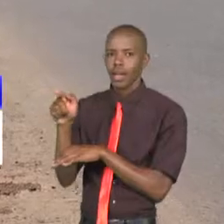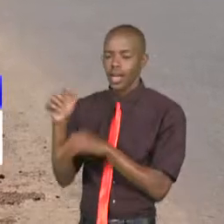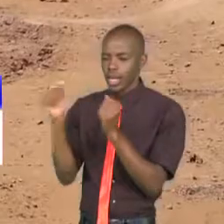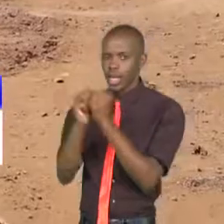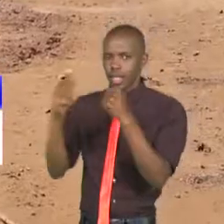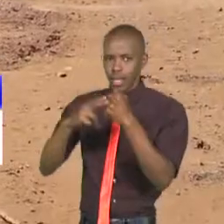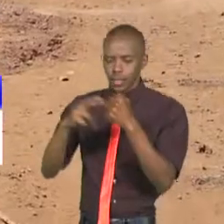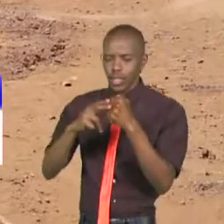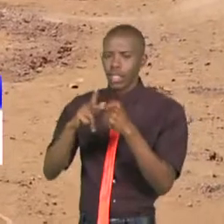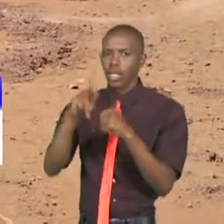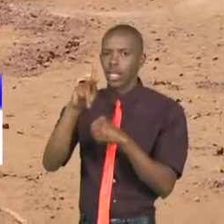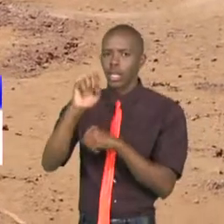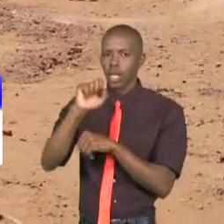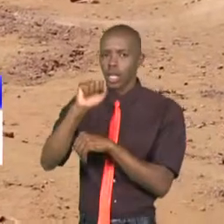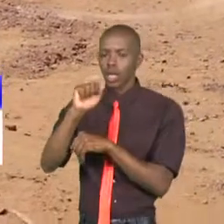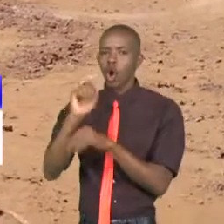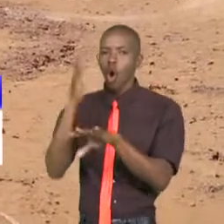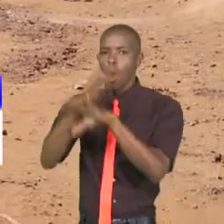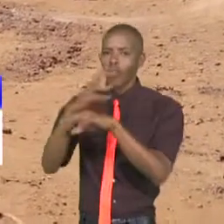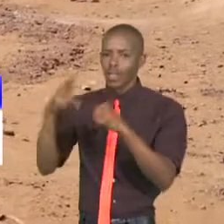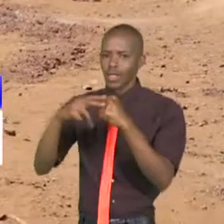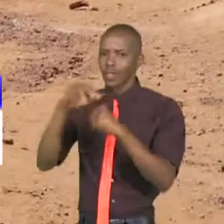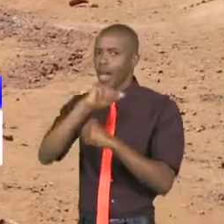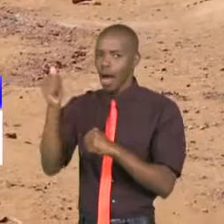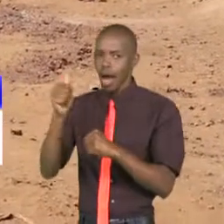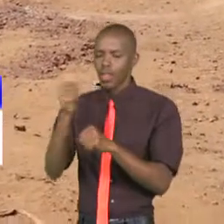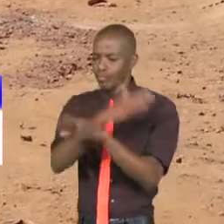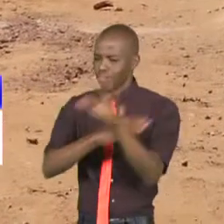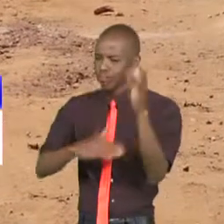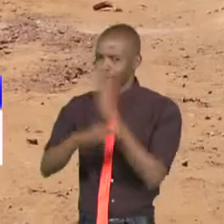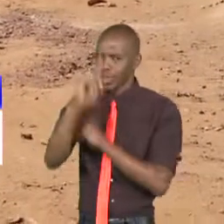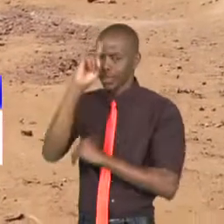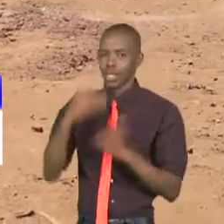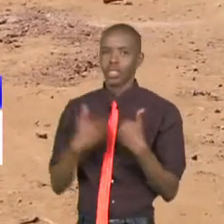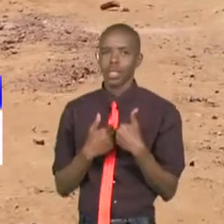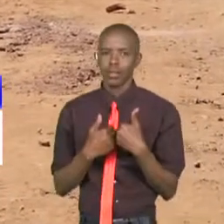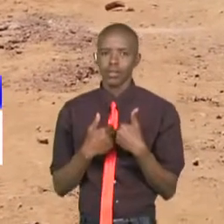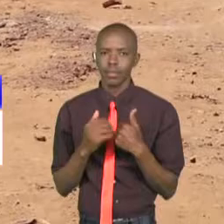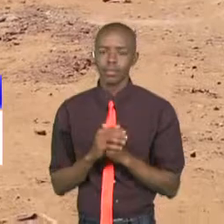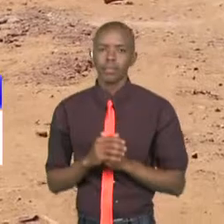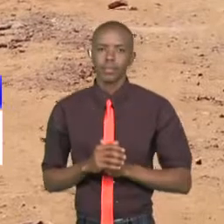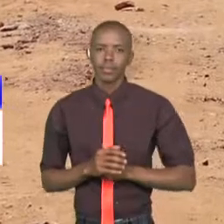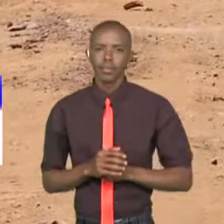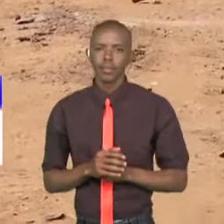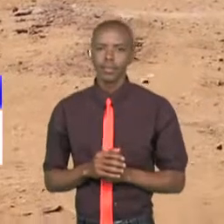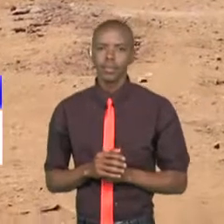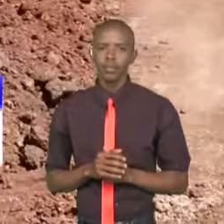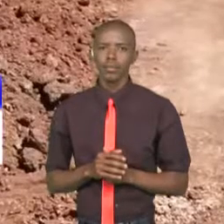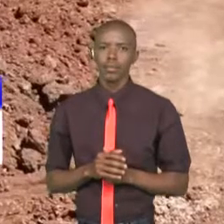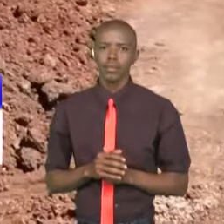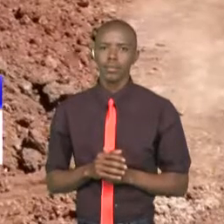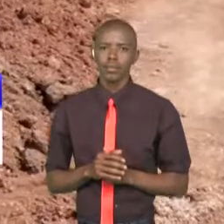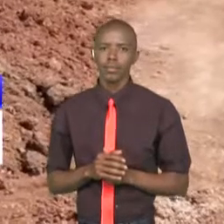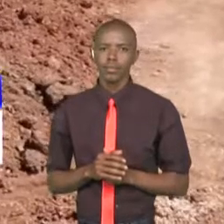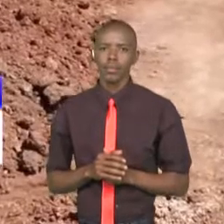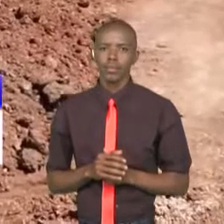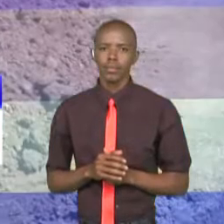along Kenol-Murang'a Road, with over 70 others sustaining serious injuries. Emmanuel Terrer, Switch TV.